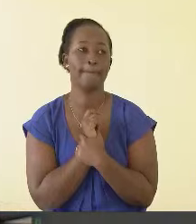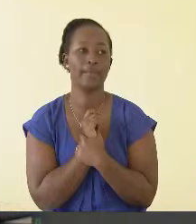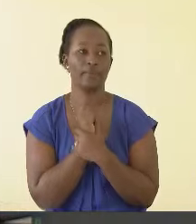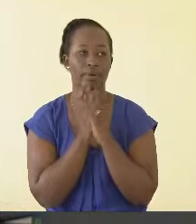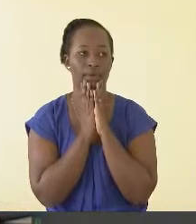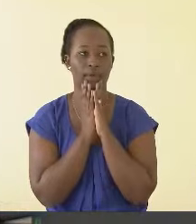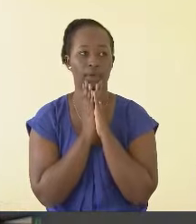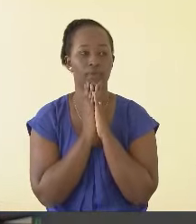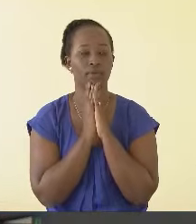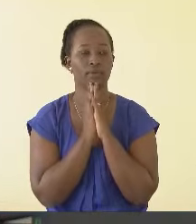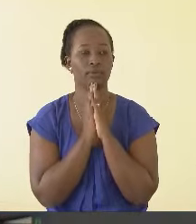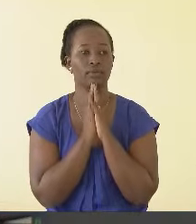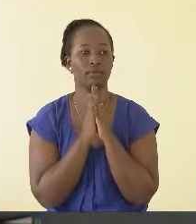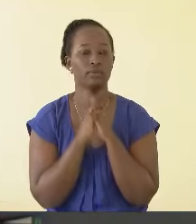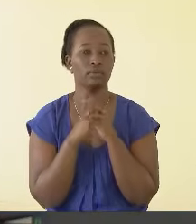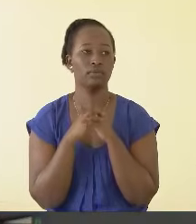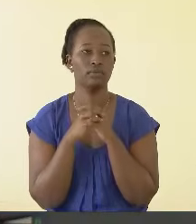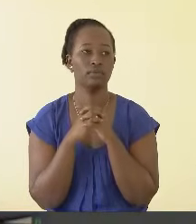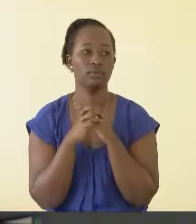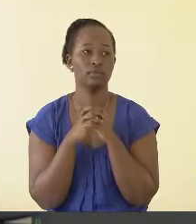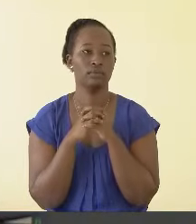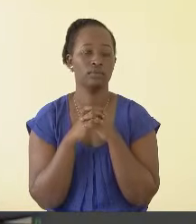write, you have to indicate cash